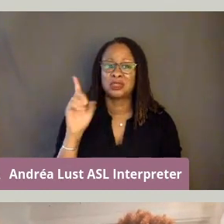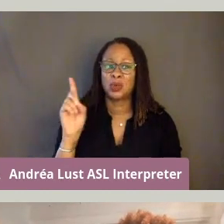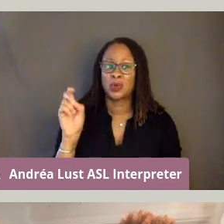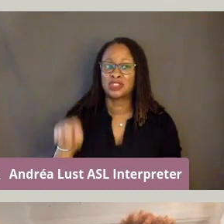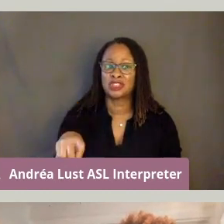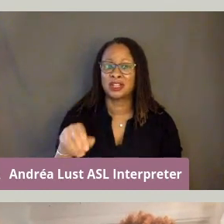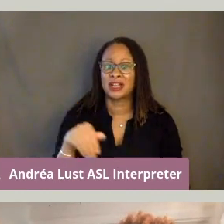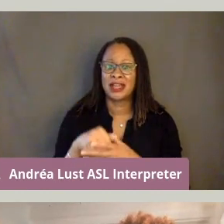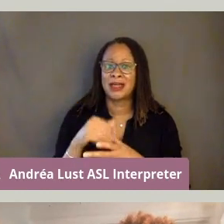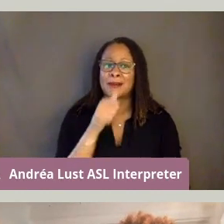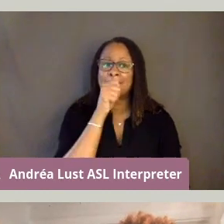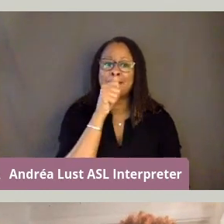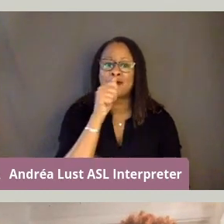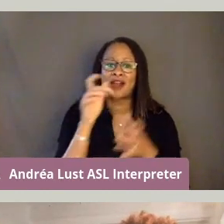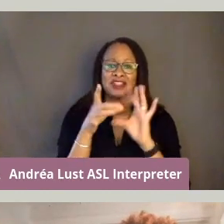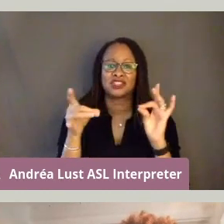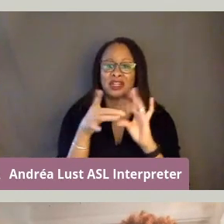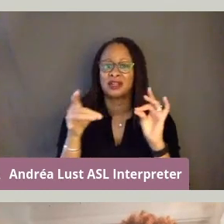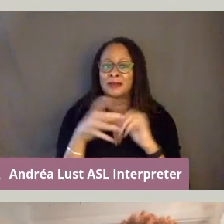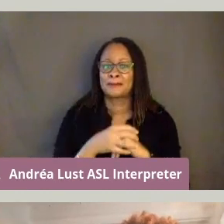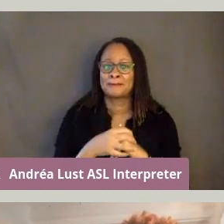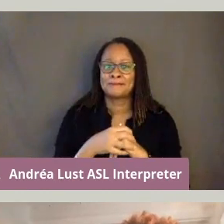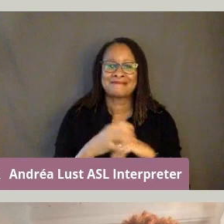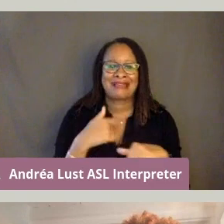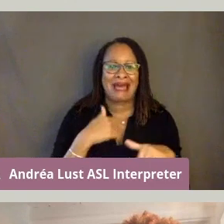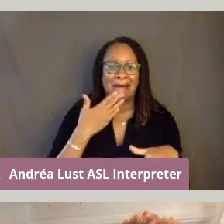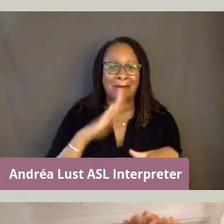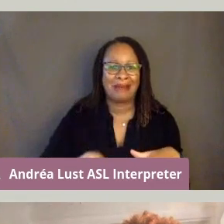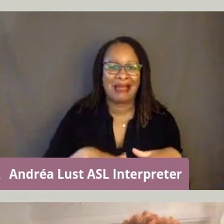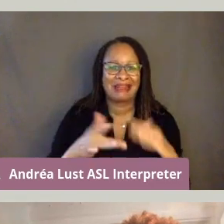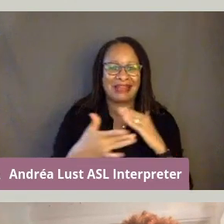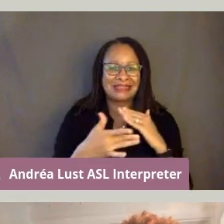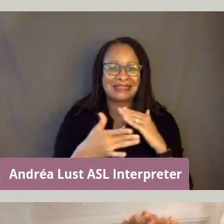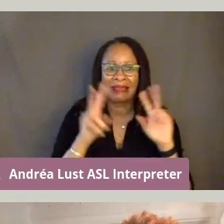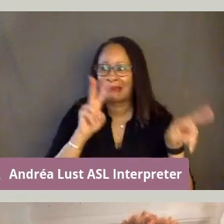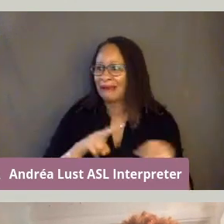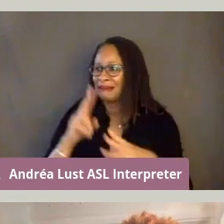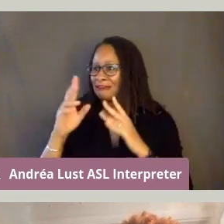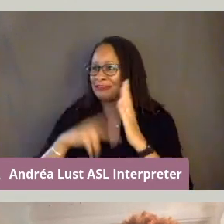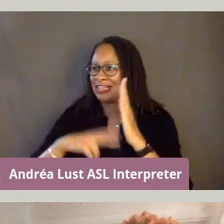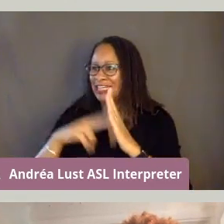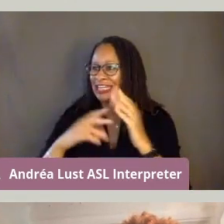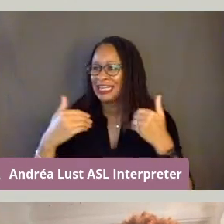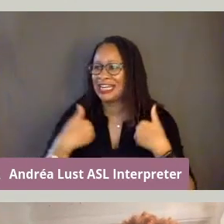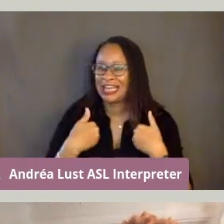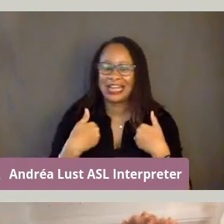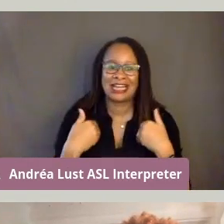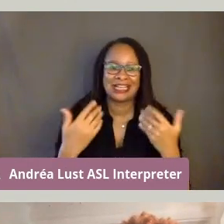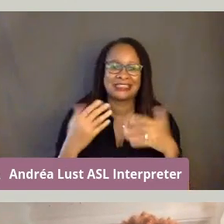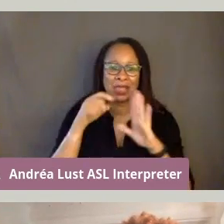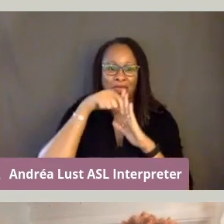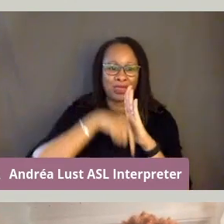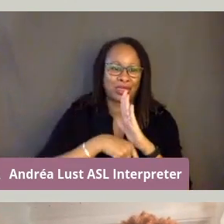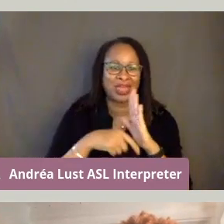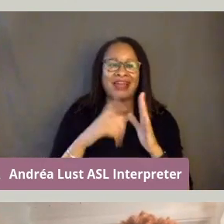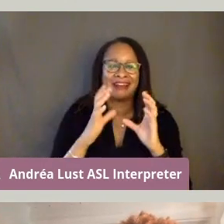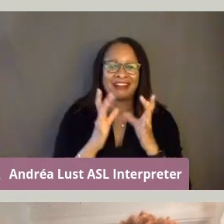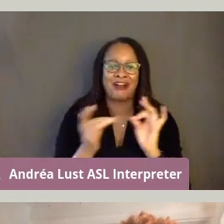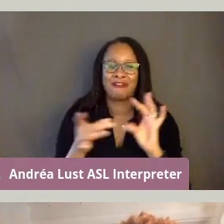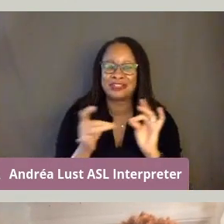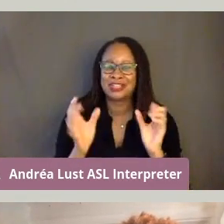14 questions in the private chat. Great. I'm bad at you know, reading and having such an in-depth conversation. So